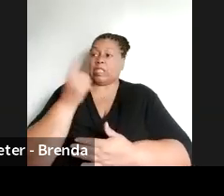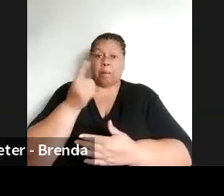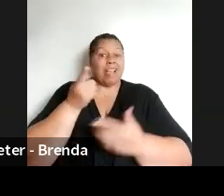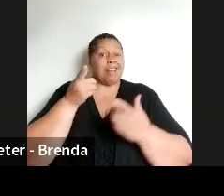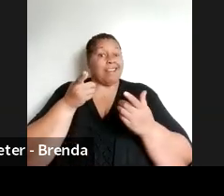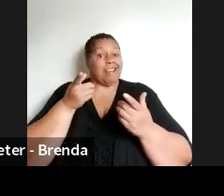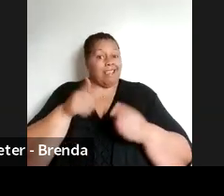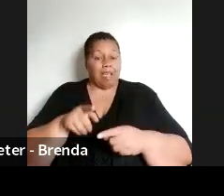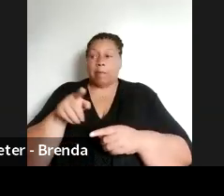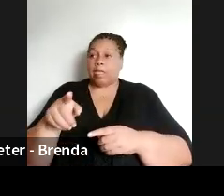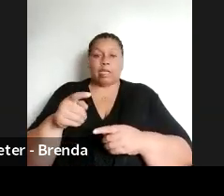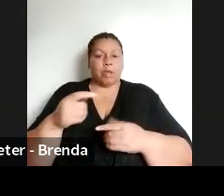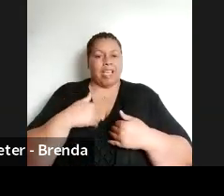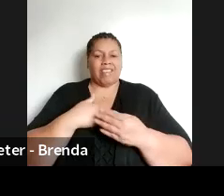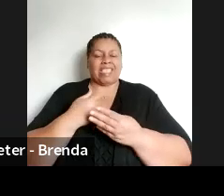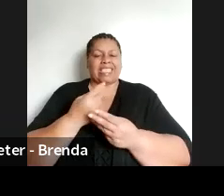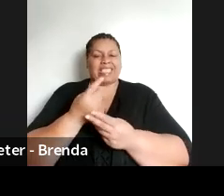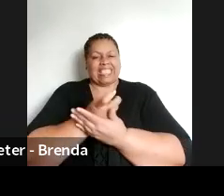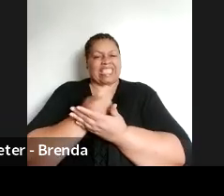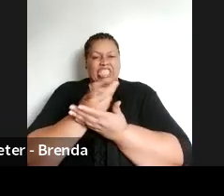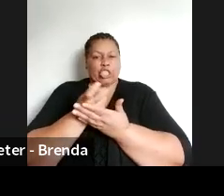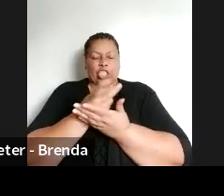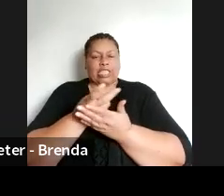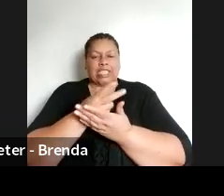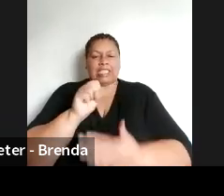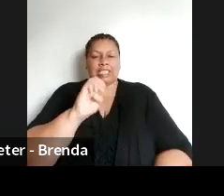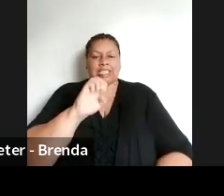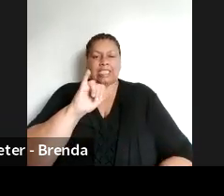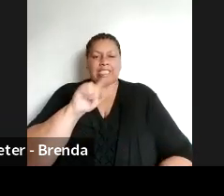a prison when the other